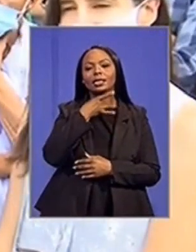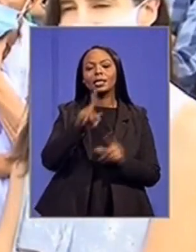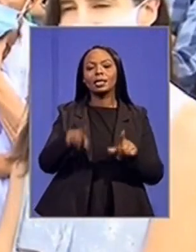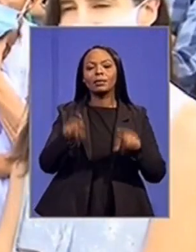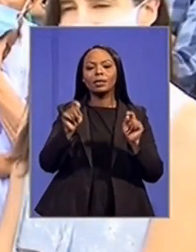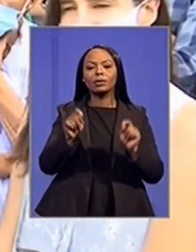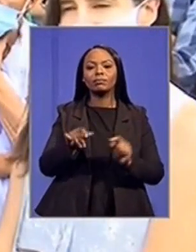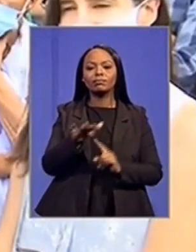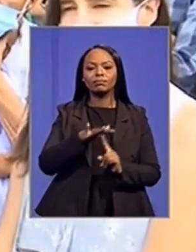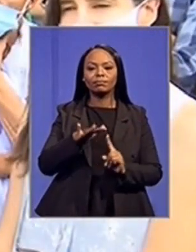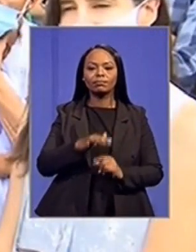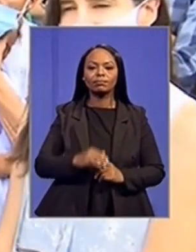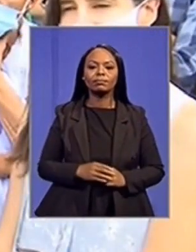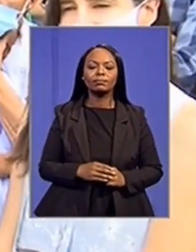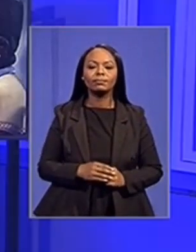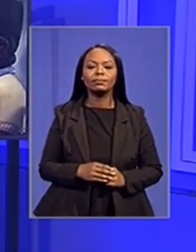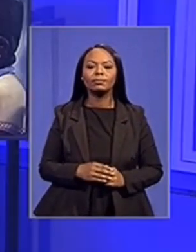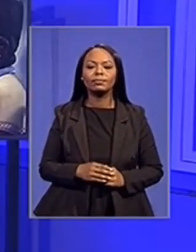now